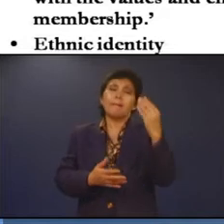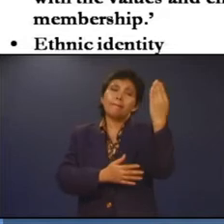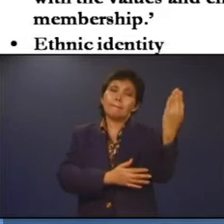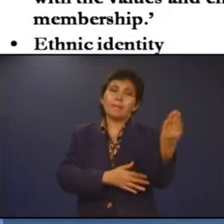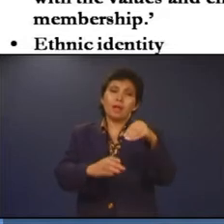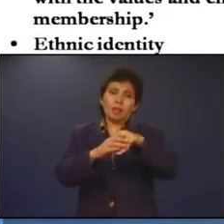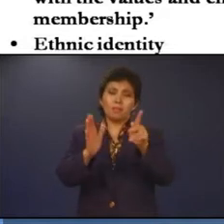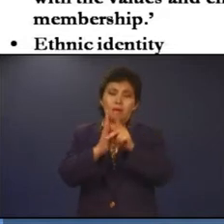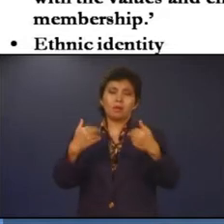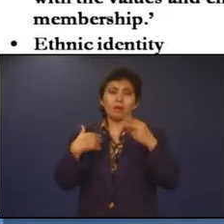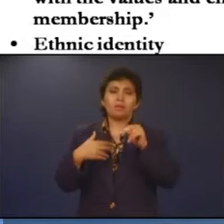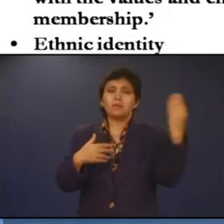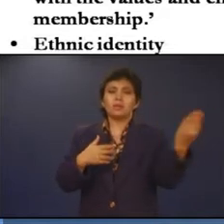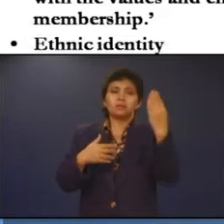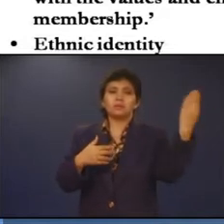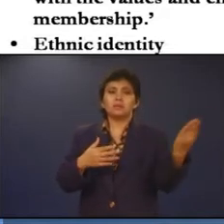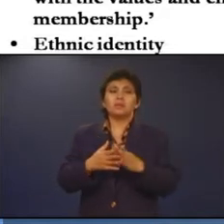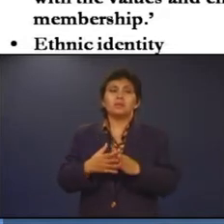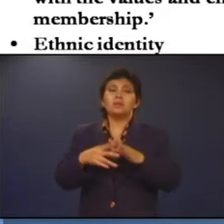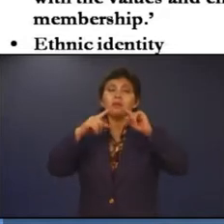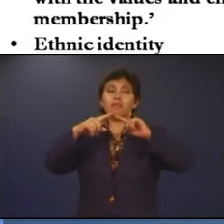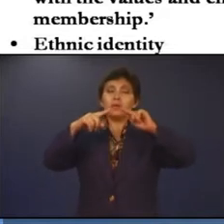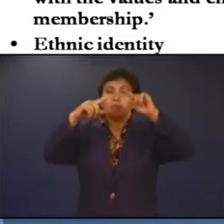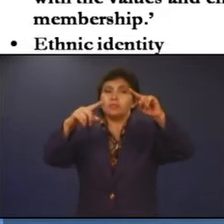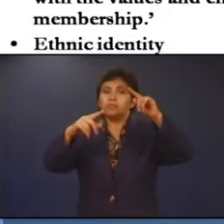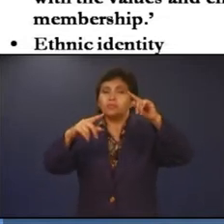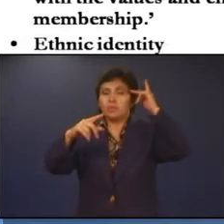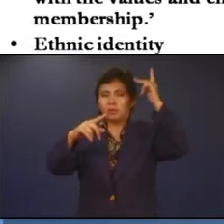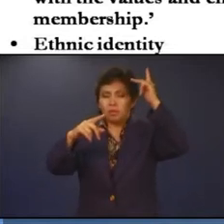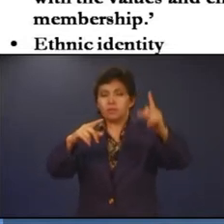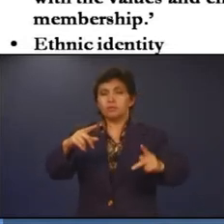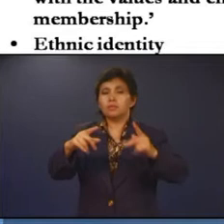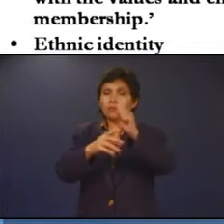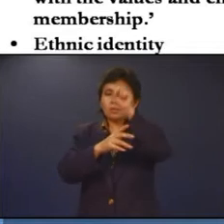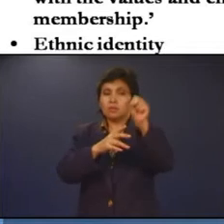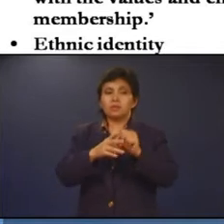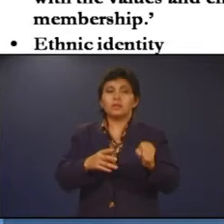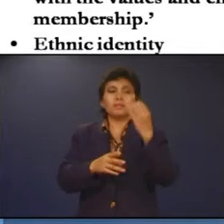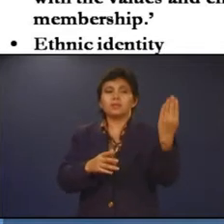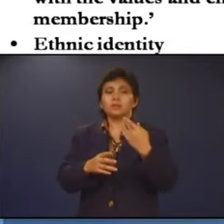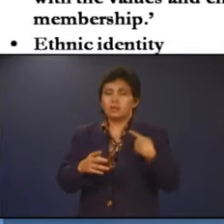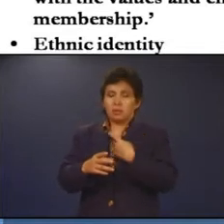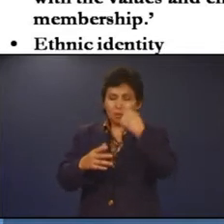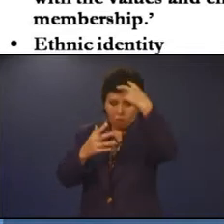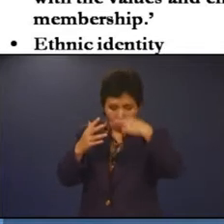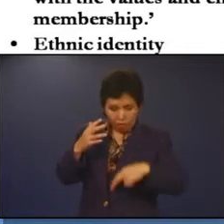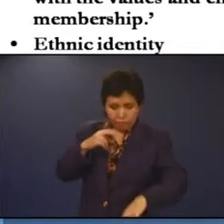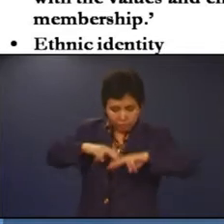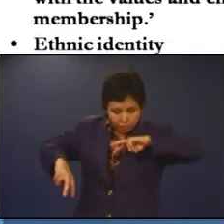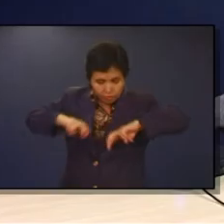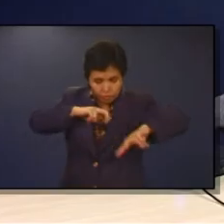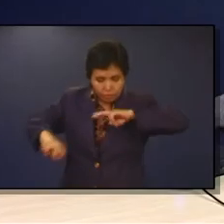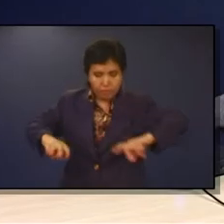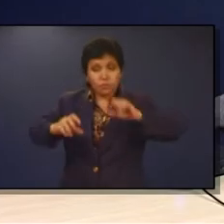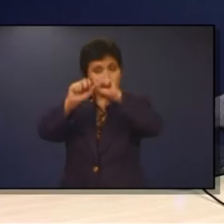Immanuel Kant, he is one of the famous psychologists. He questions, usually, do we see ourselves as a